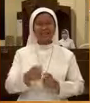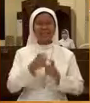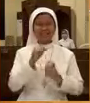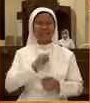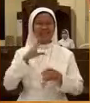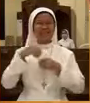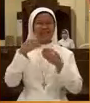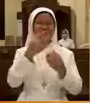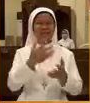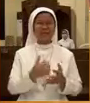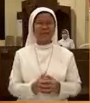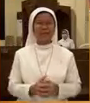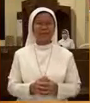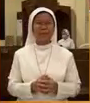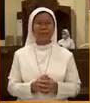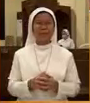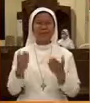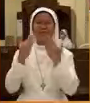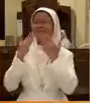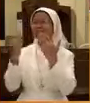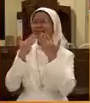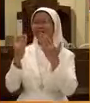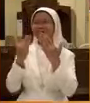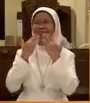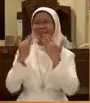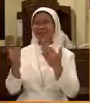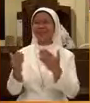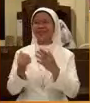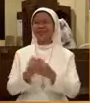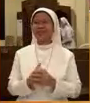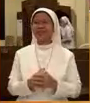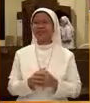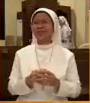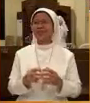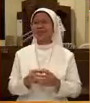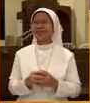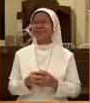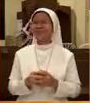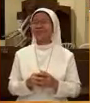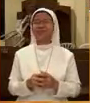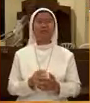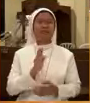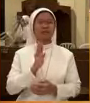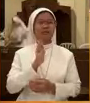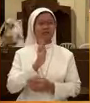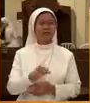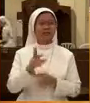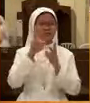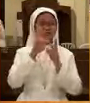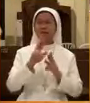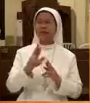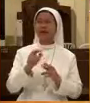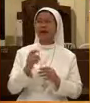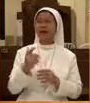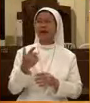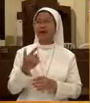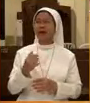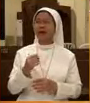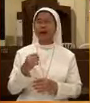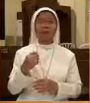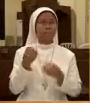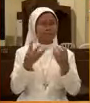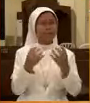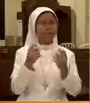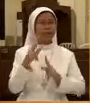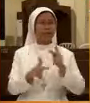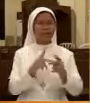Salamat. Baging nasa bulsa. Actually, Your Eminence, there are more than 4,000 who are watching us